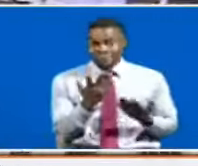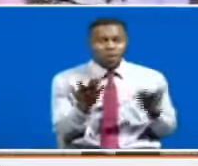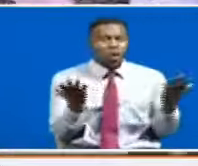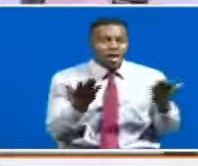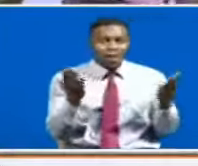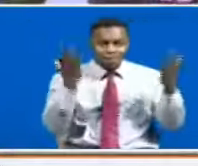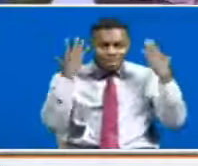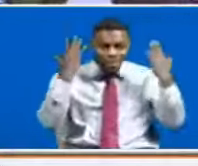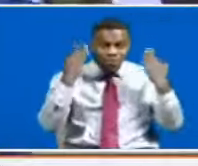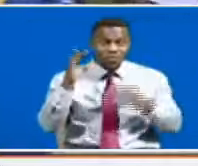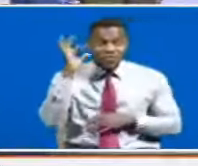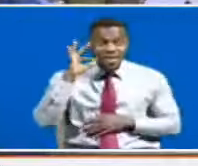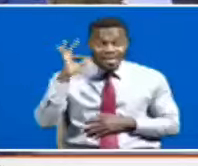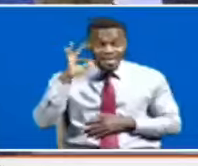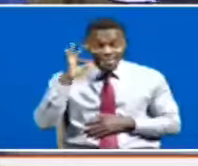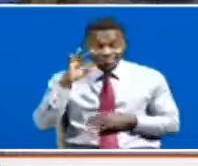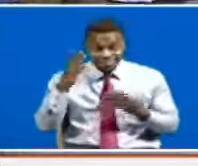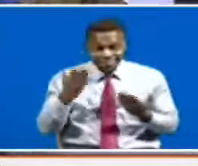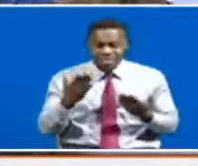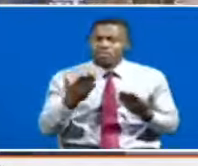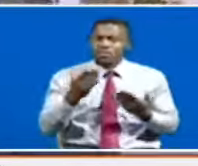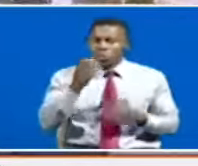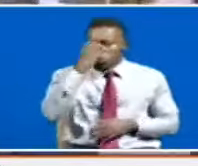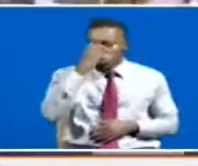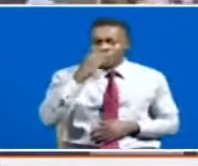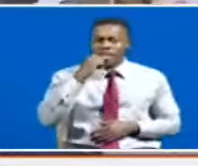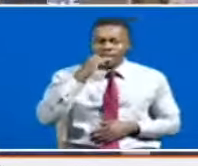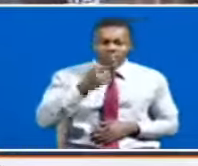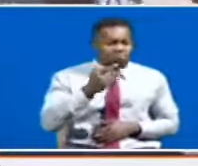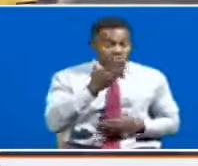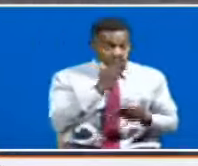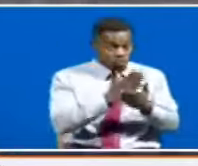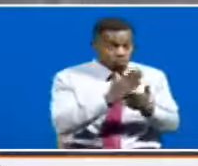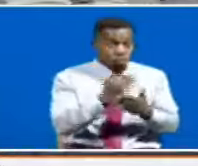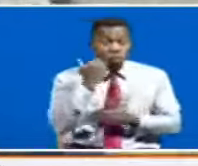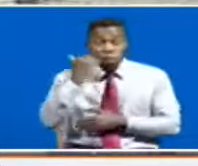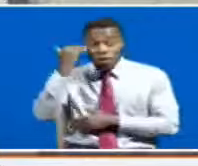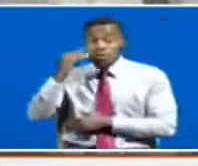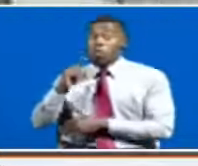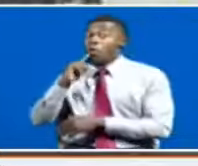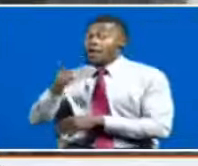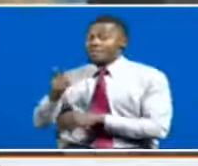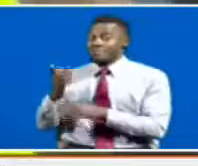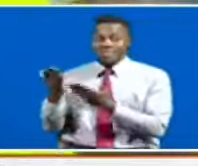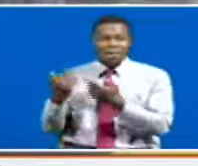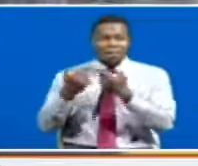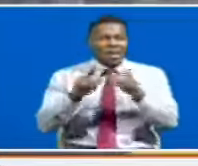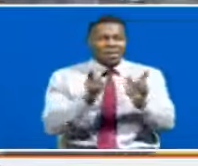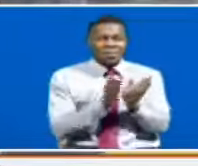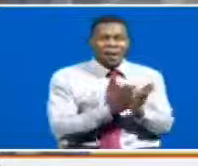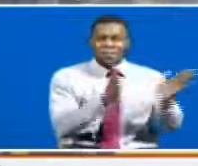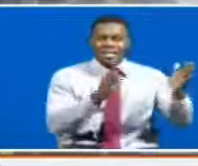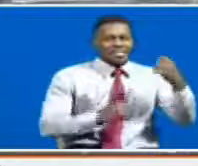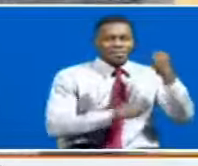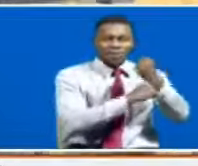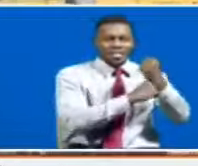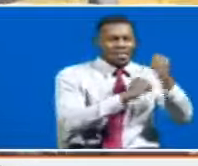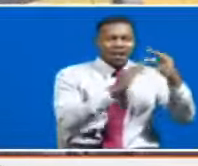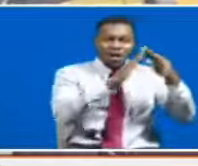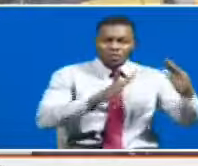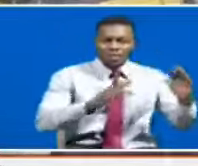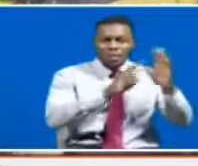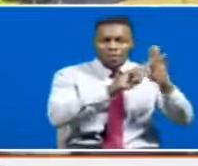Meru County on Friday, Ruto emphasized that despite the ruling, he had received enough public support to proceed with the affordable housing